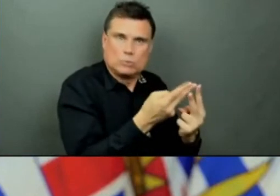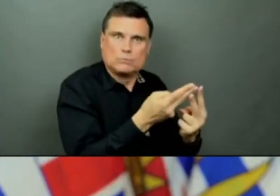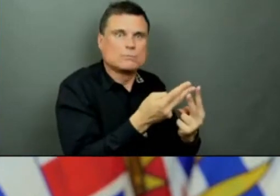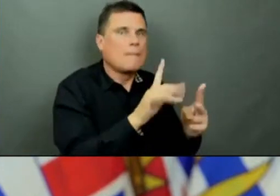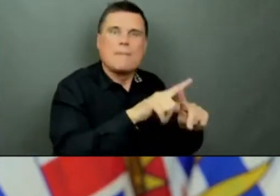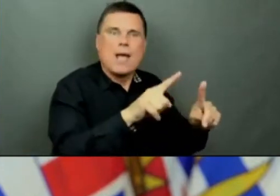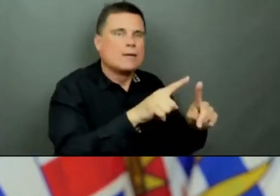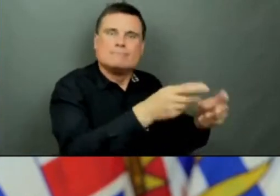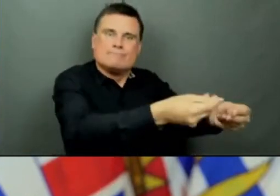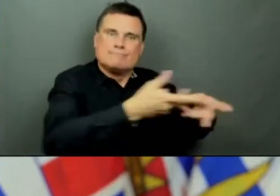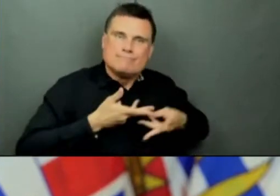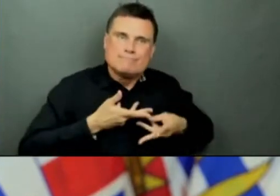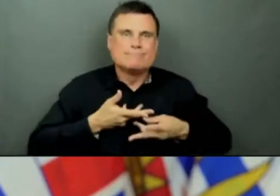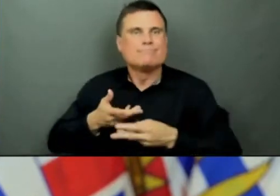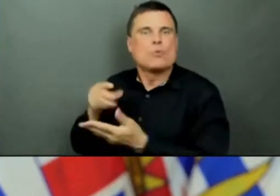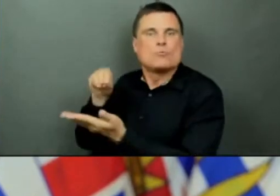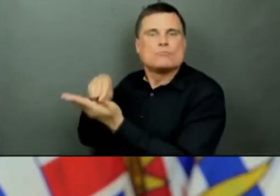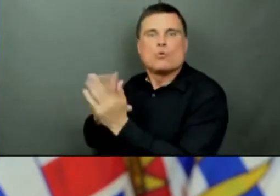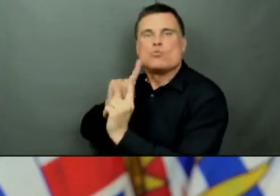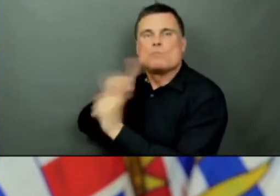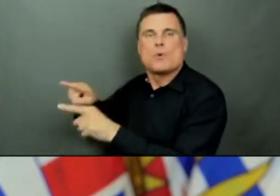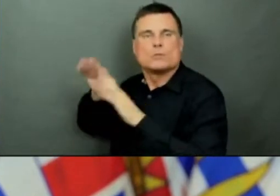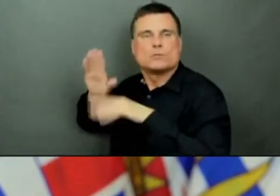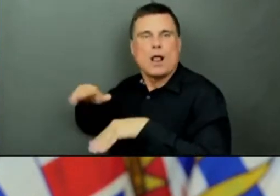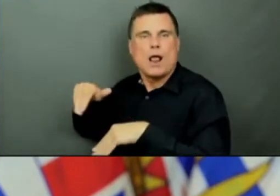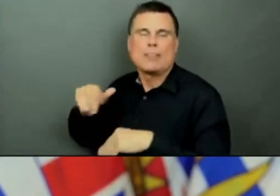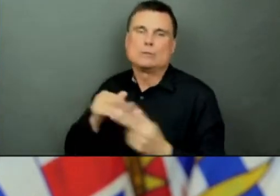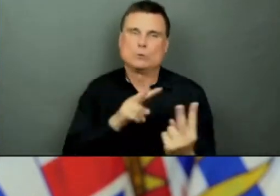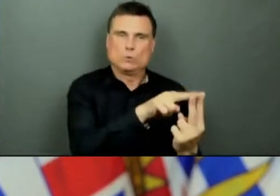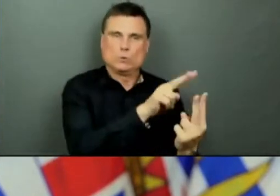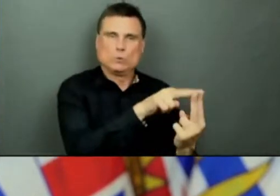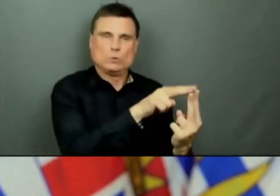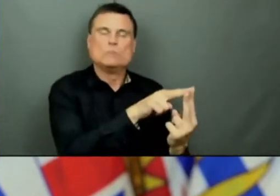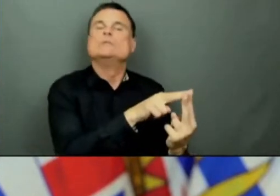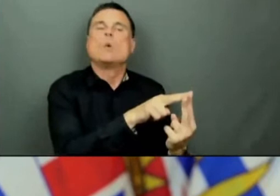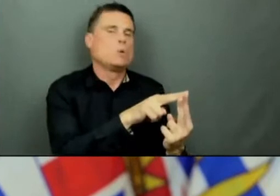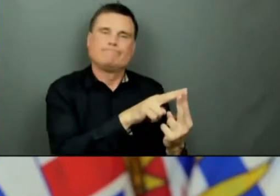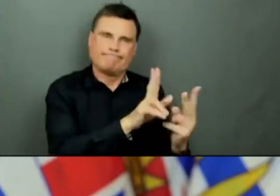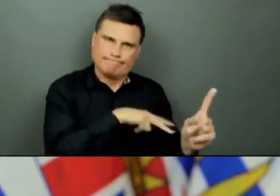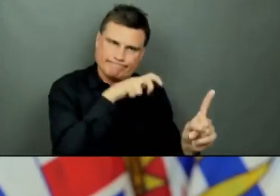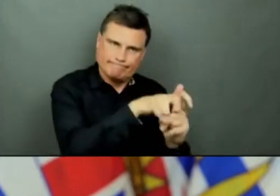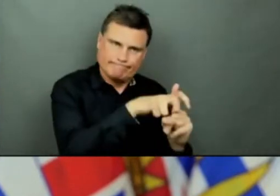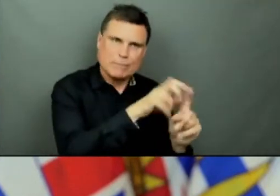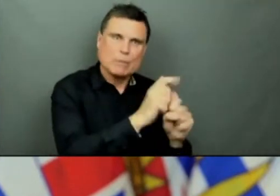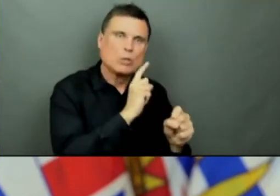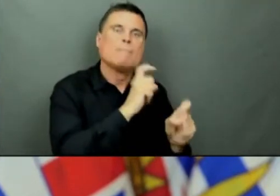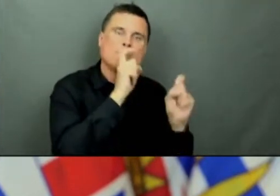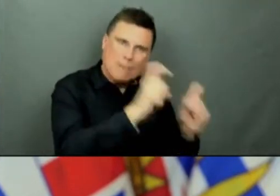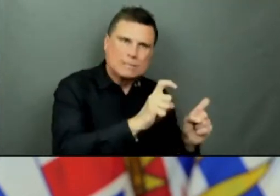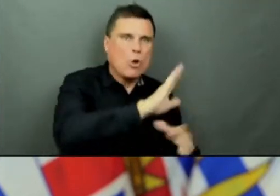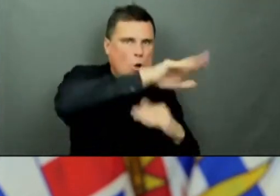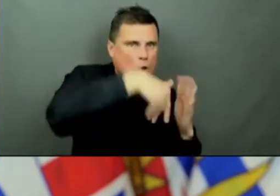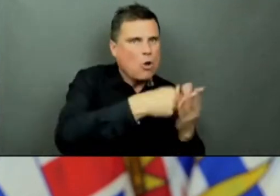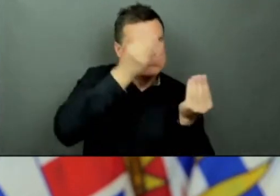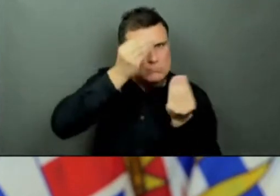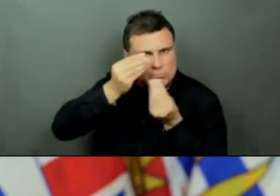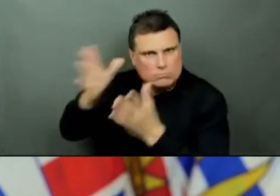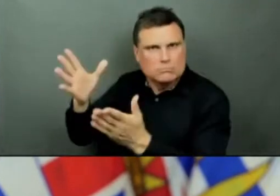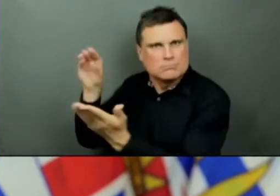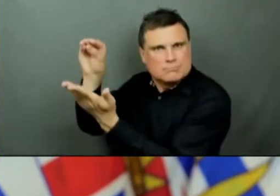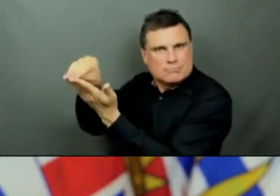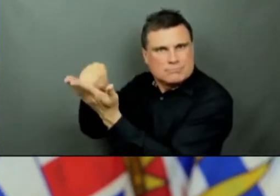recently, as we became aware of this, we want to make sure that all of these outbreaks are in our outbreak reports, and they will be added